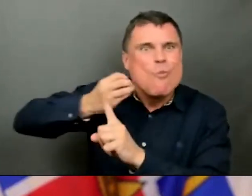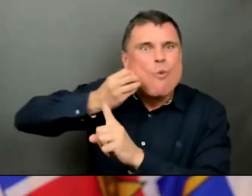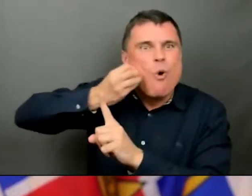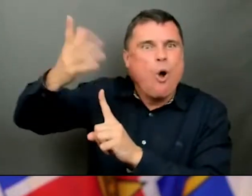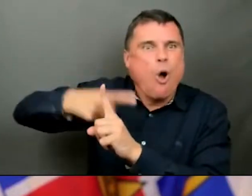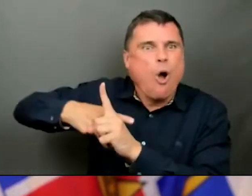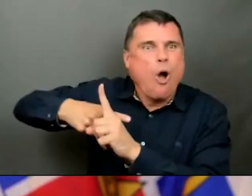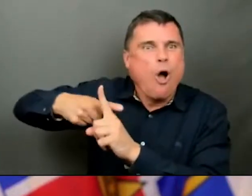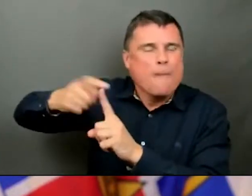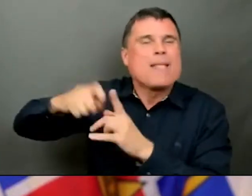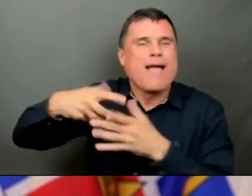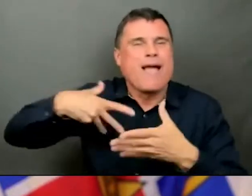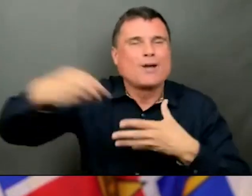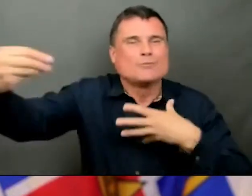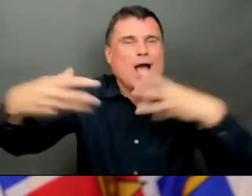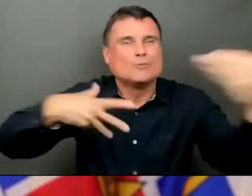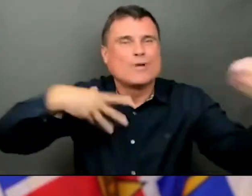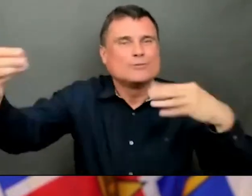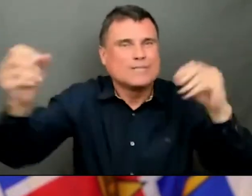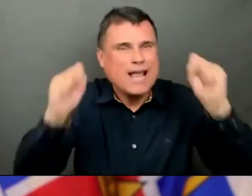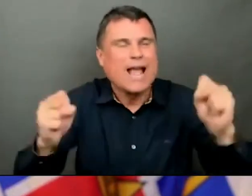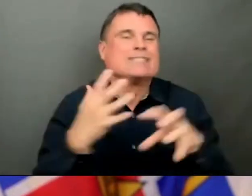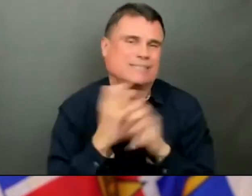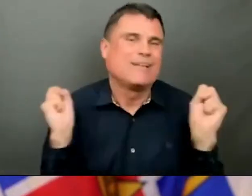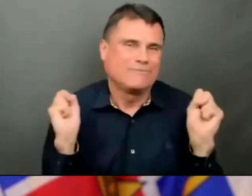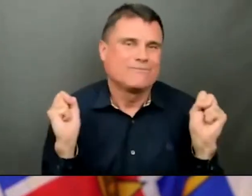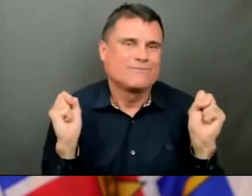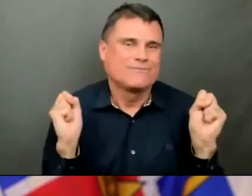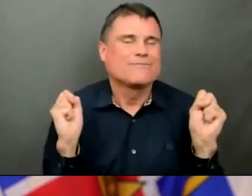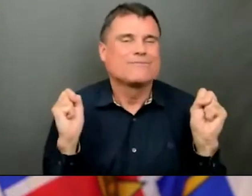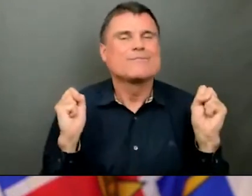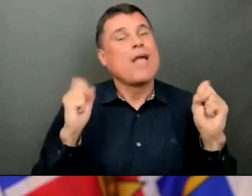of being with people,